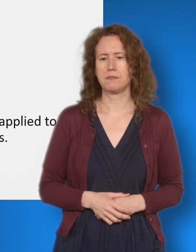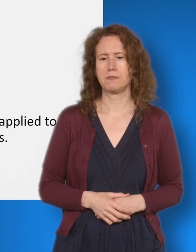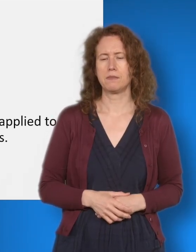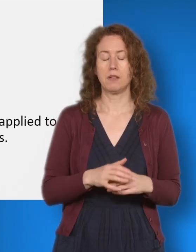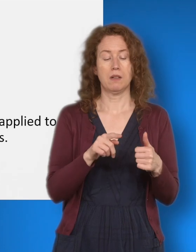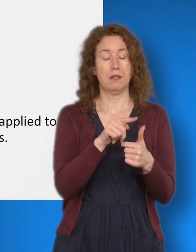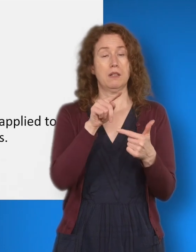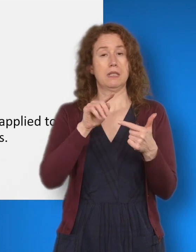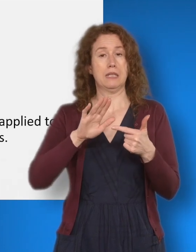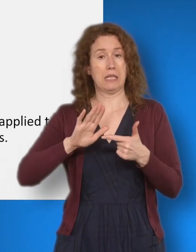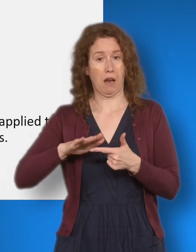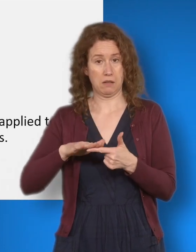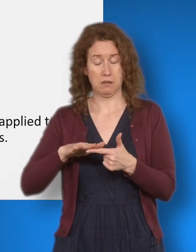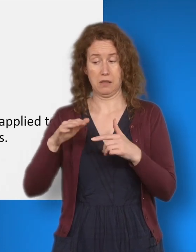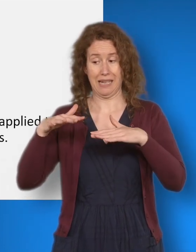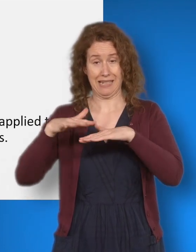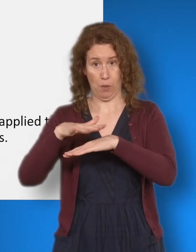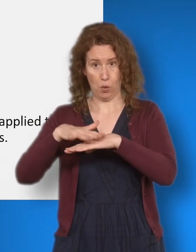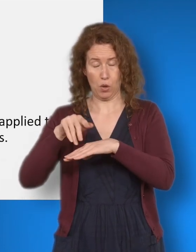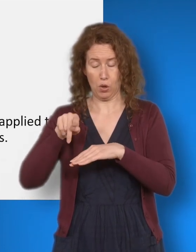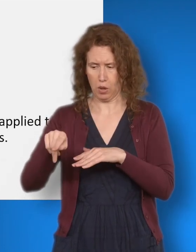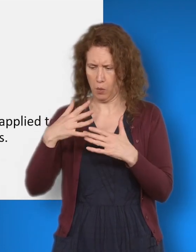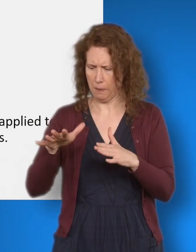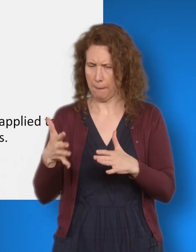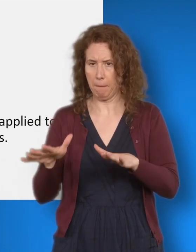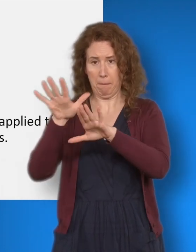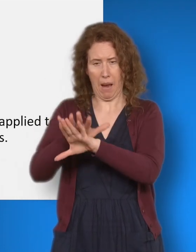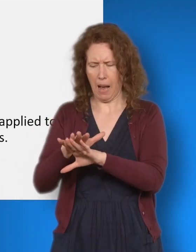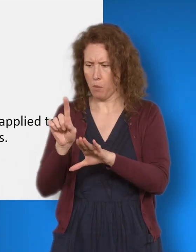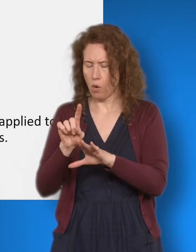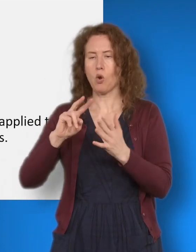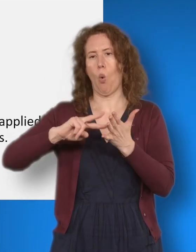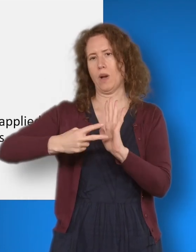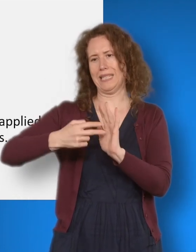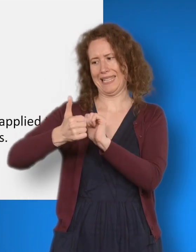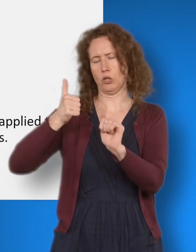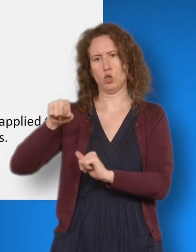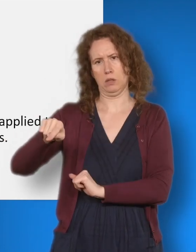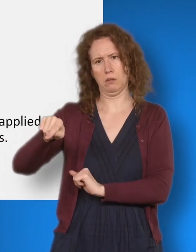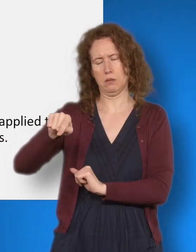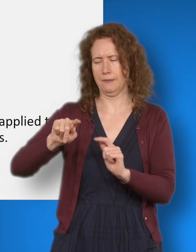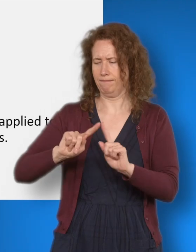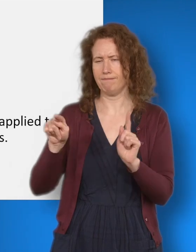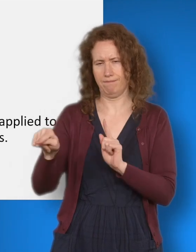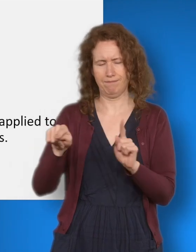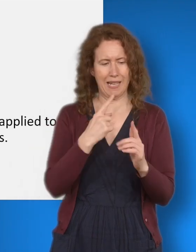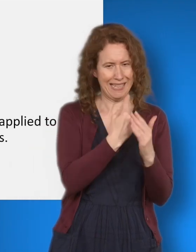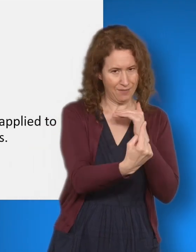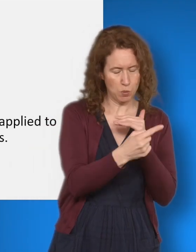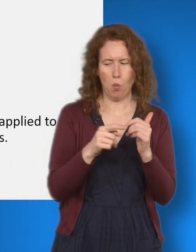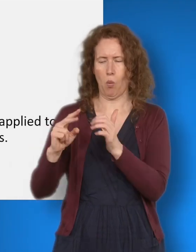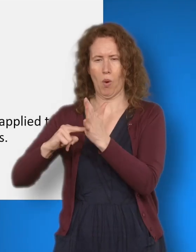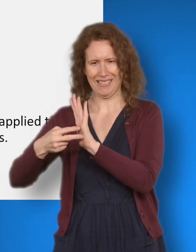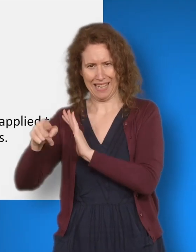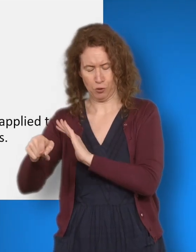The second network that we mapped is an organization project network. So here